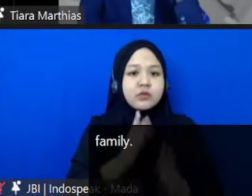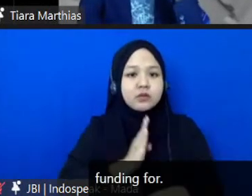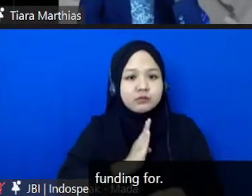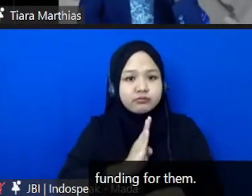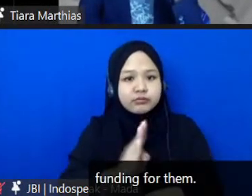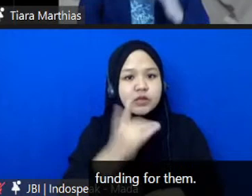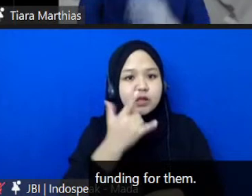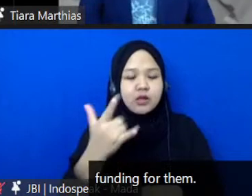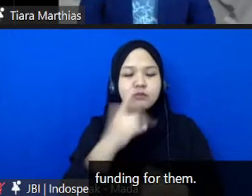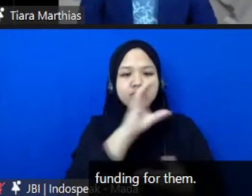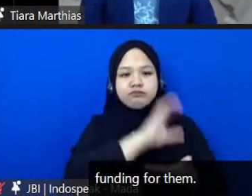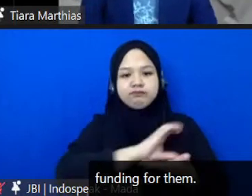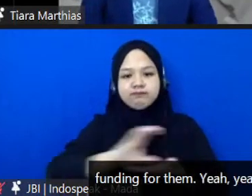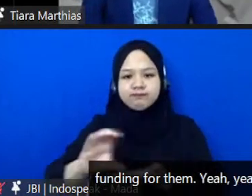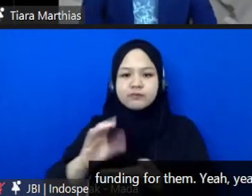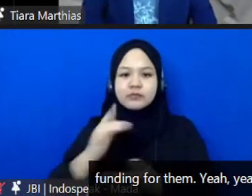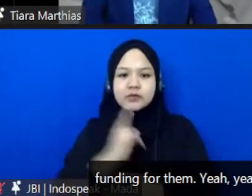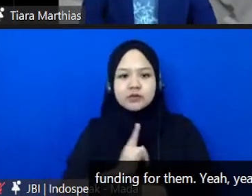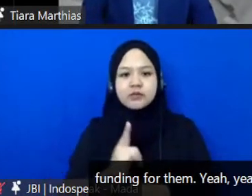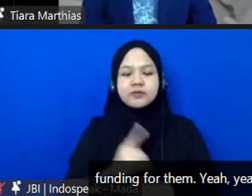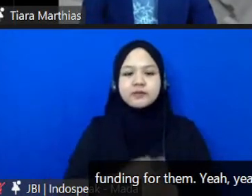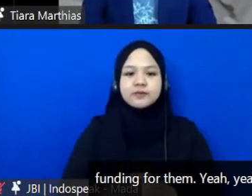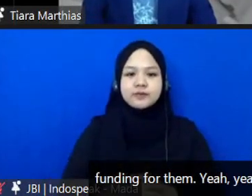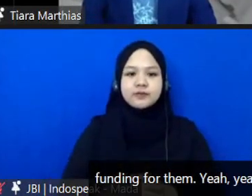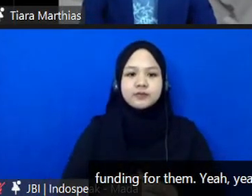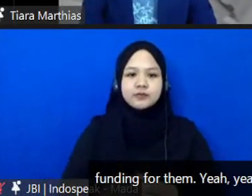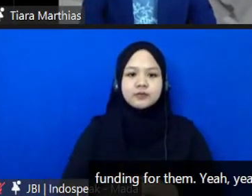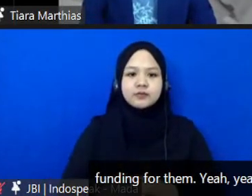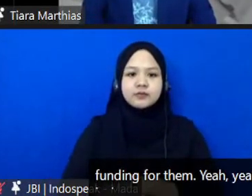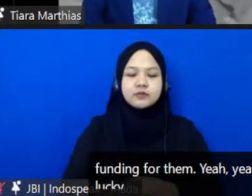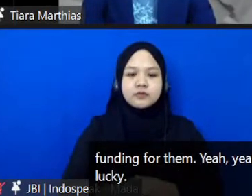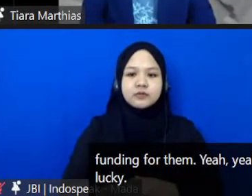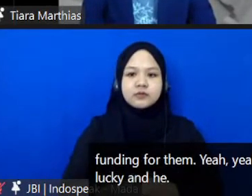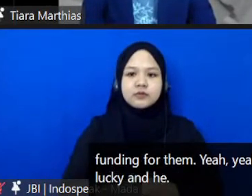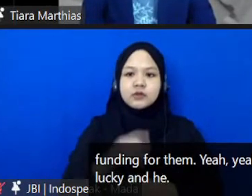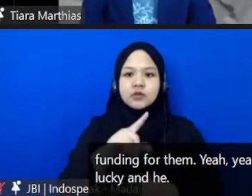them. Yeah, great comment. And Lucky,